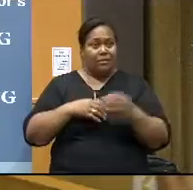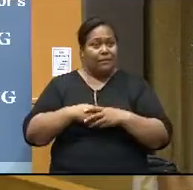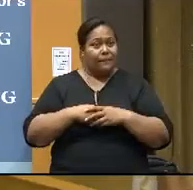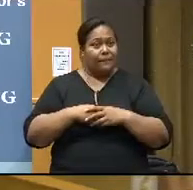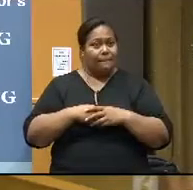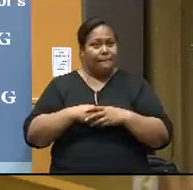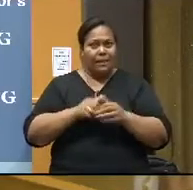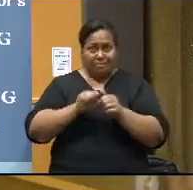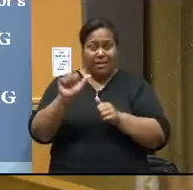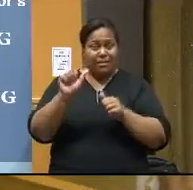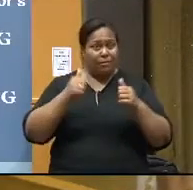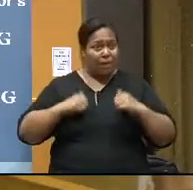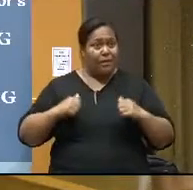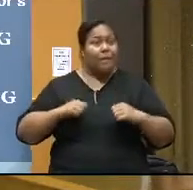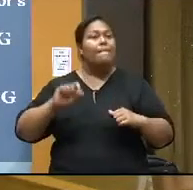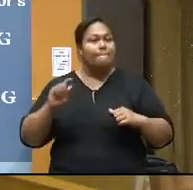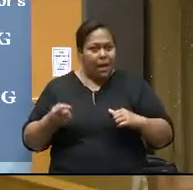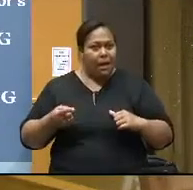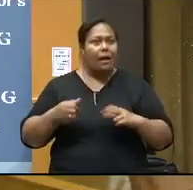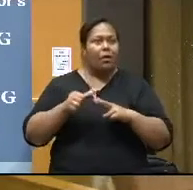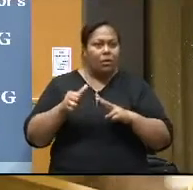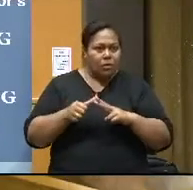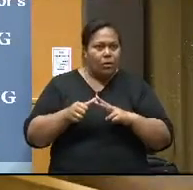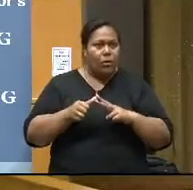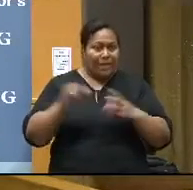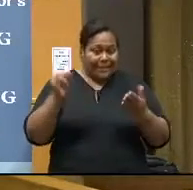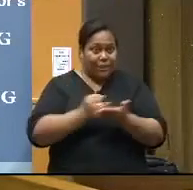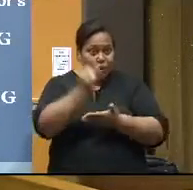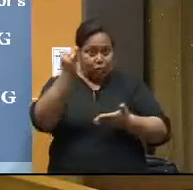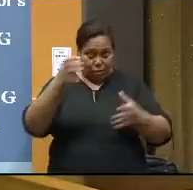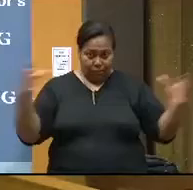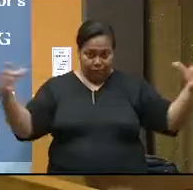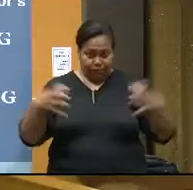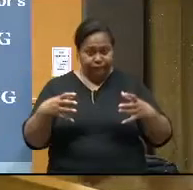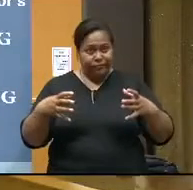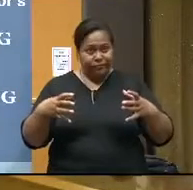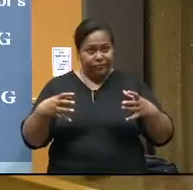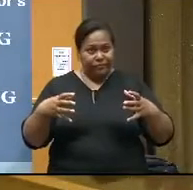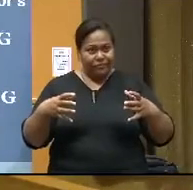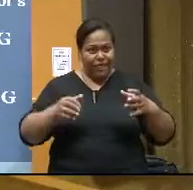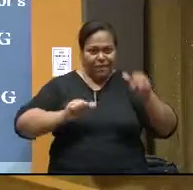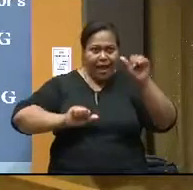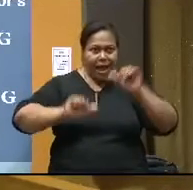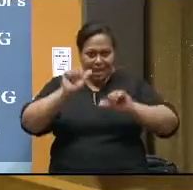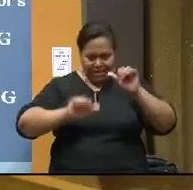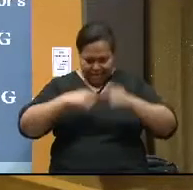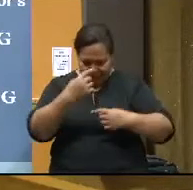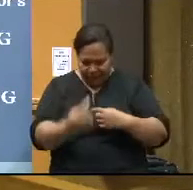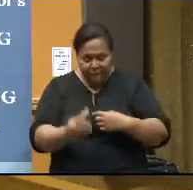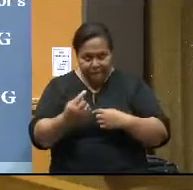is best practice, but that the institution as a whole is assessing